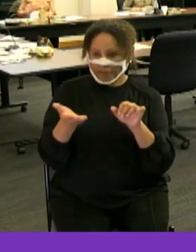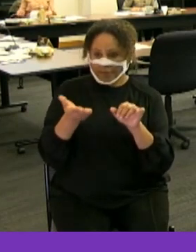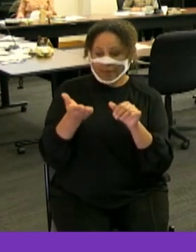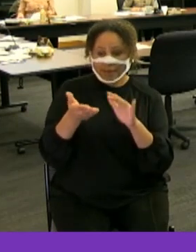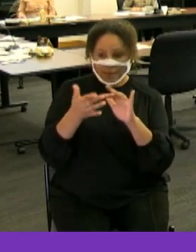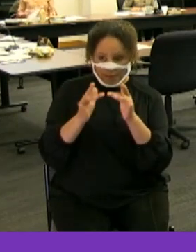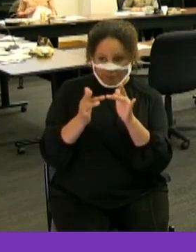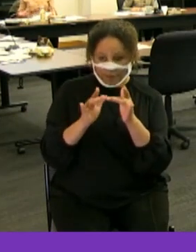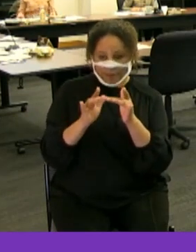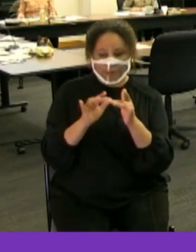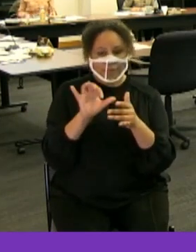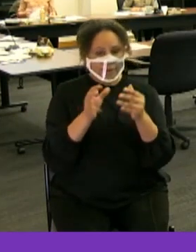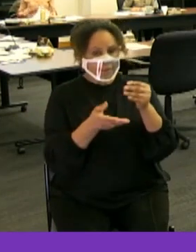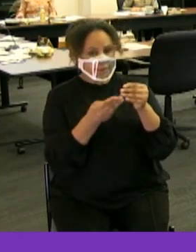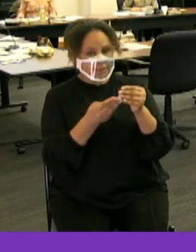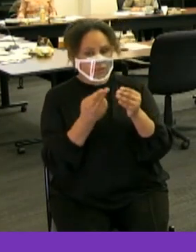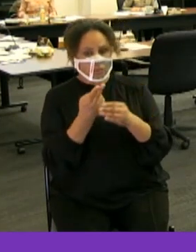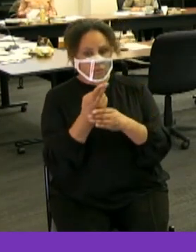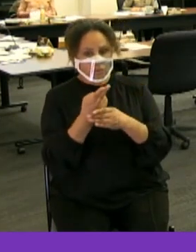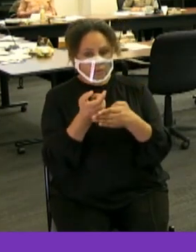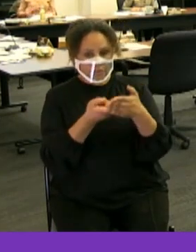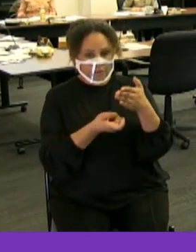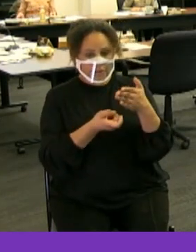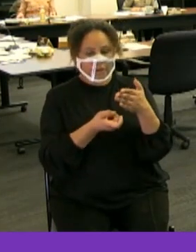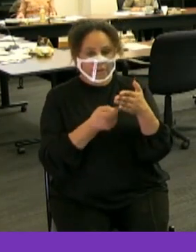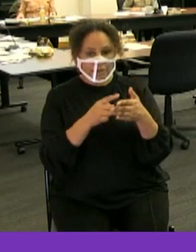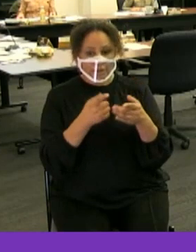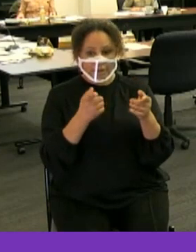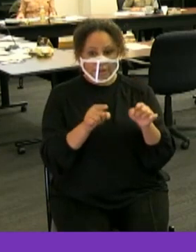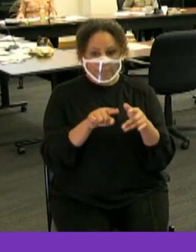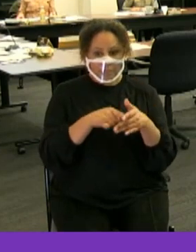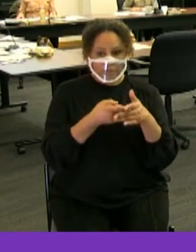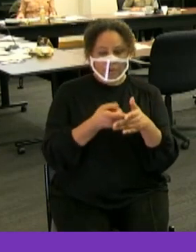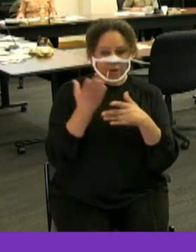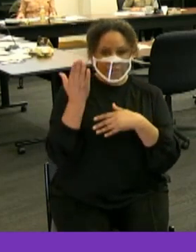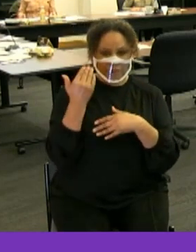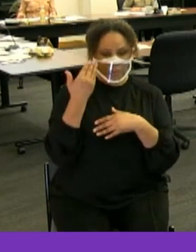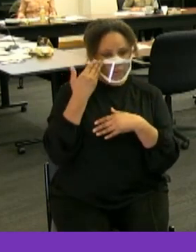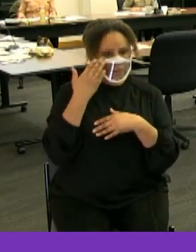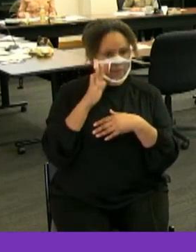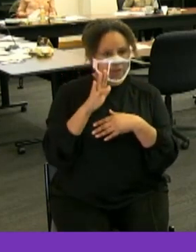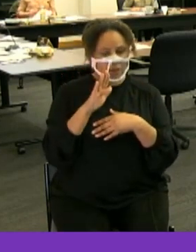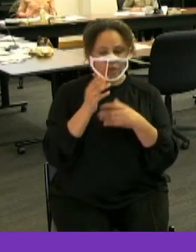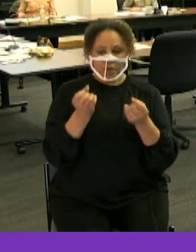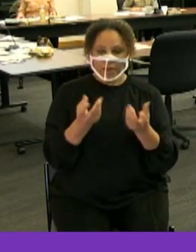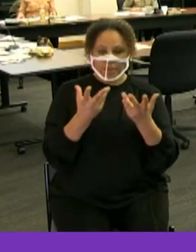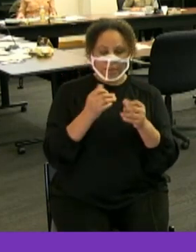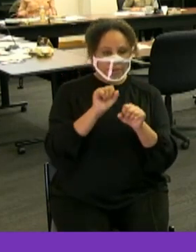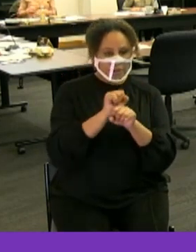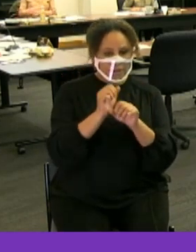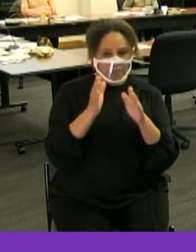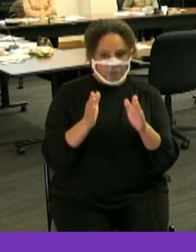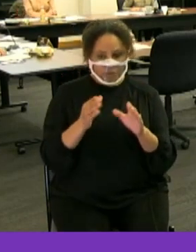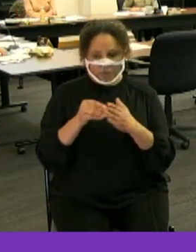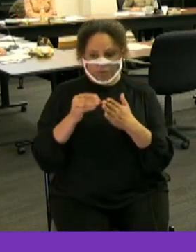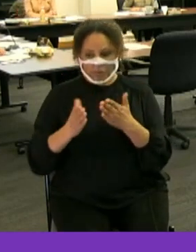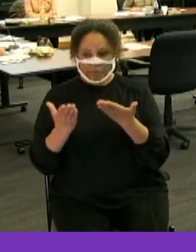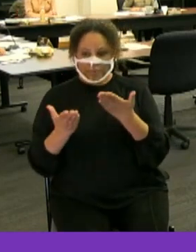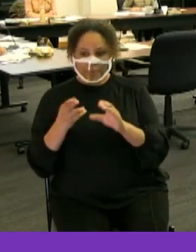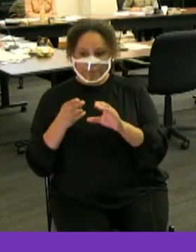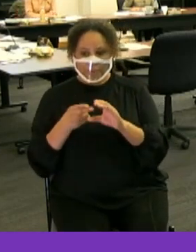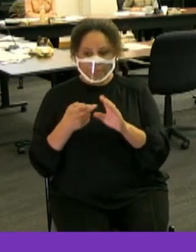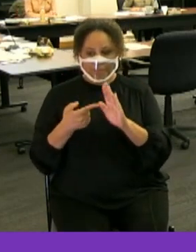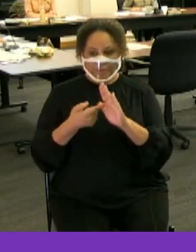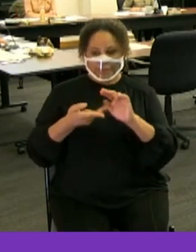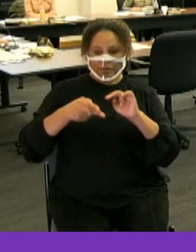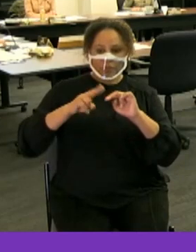online? It's the additional usage fee, because when we started out, we were uncertain as the number of employees, students that would participate. So this